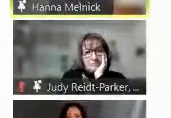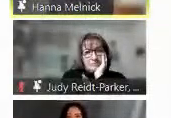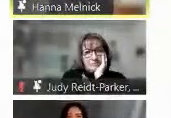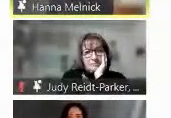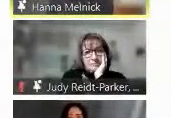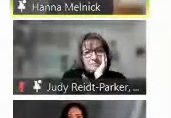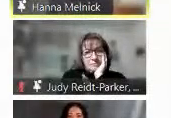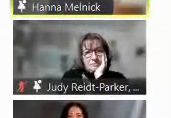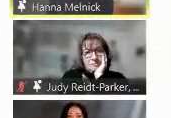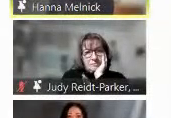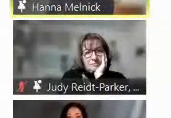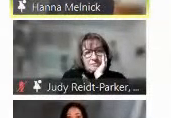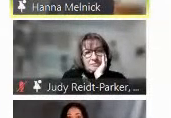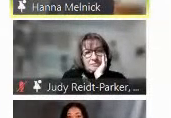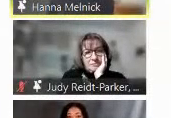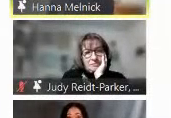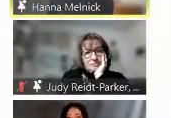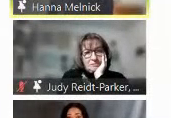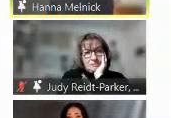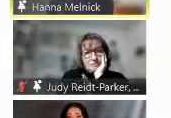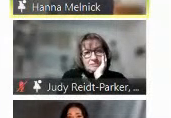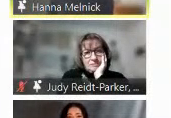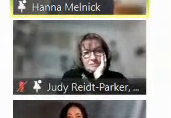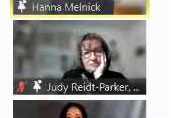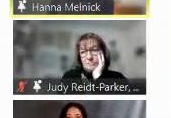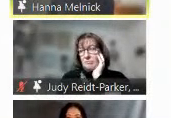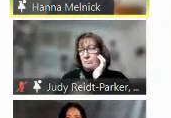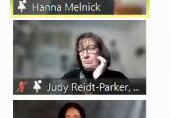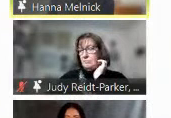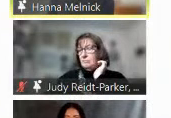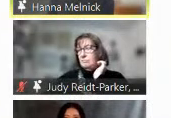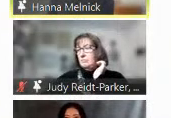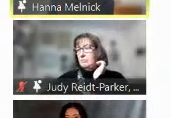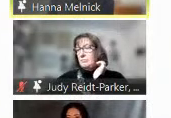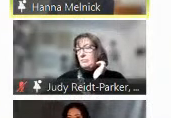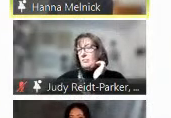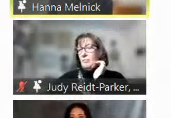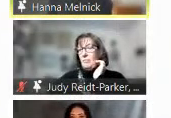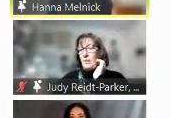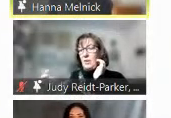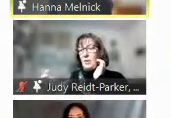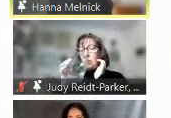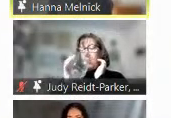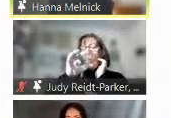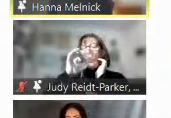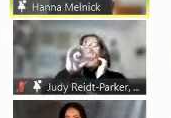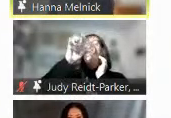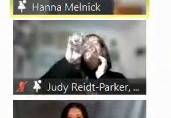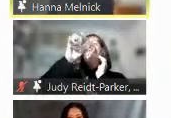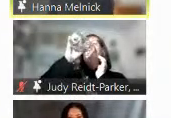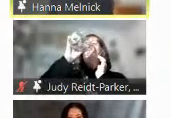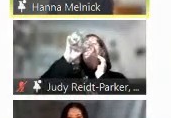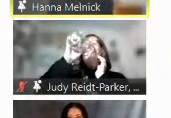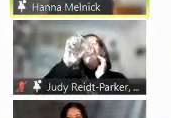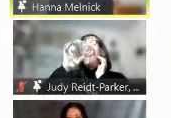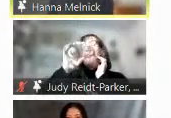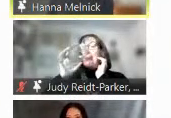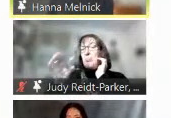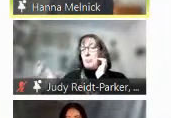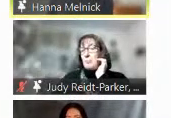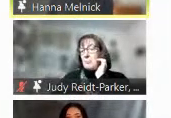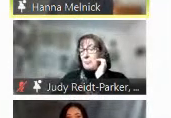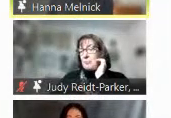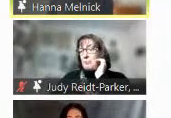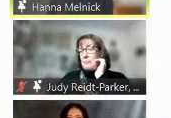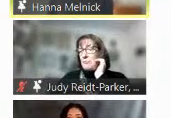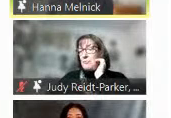or equivalent experience as determined by the LEA starting in August of this year. And this